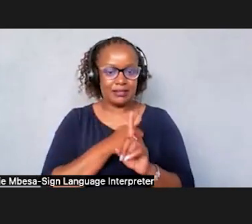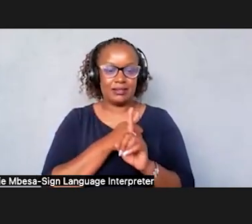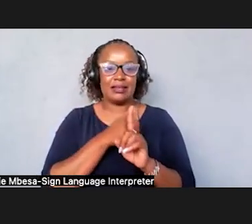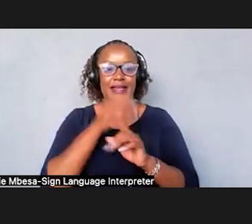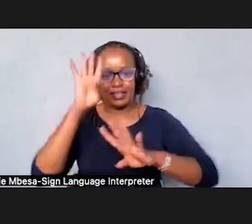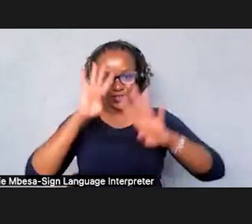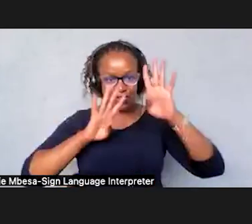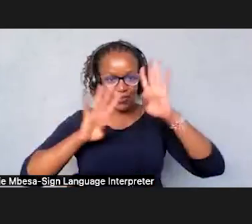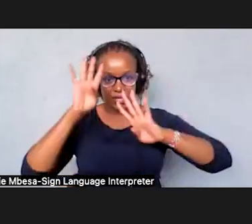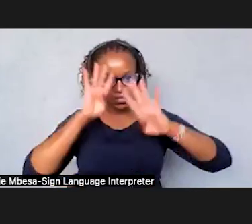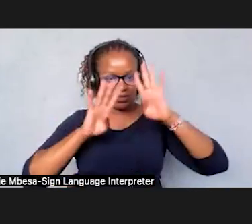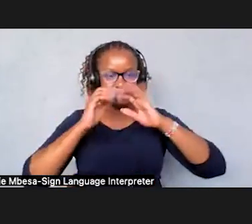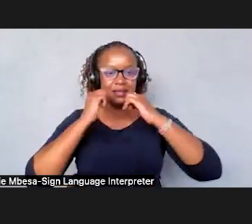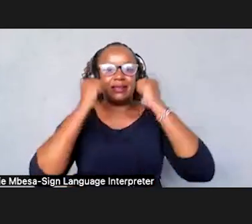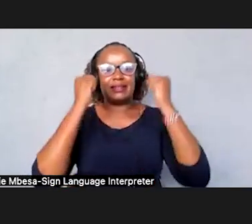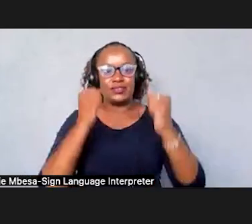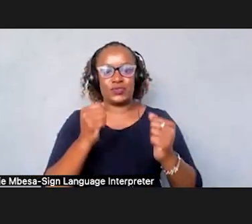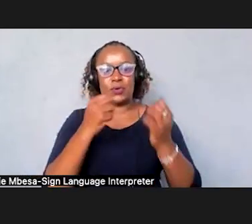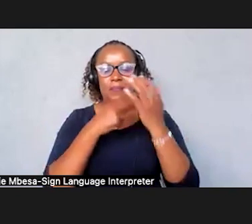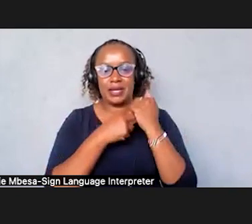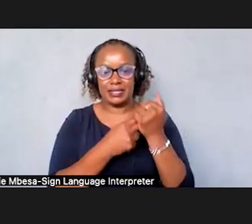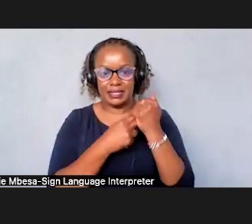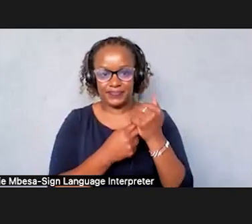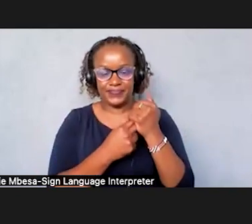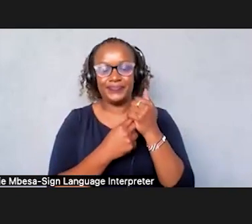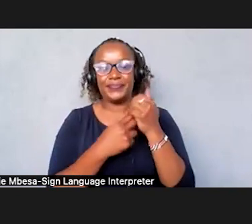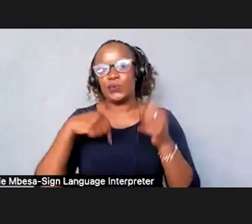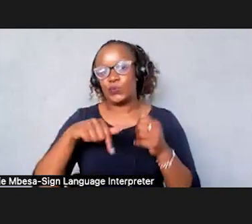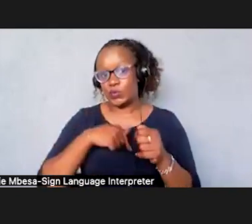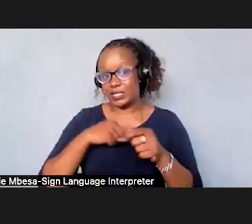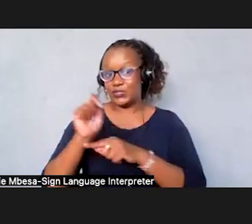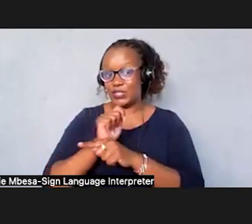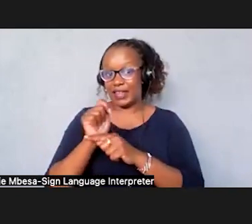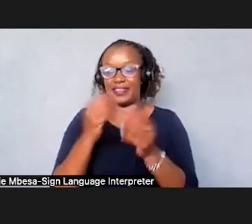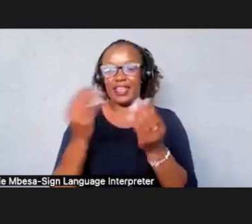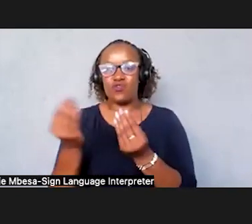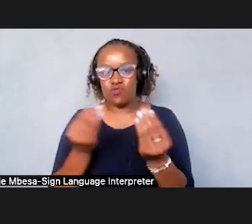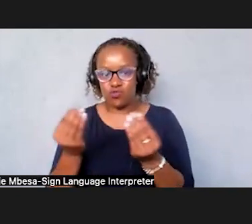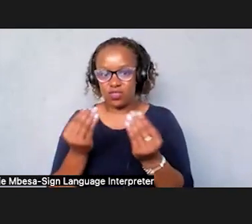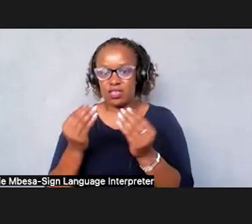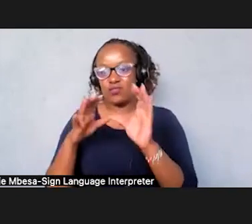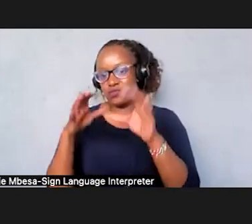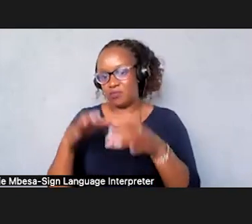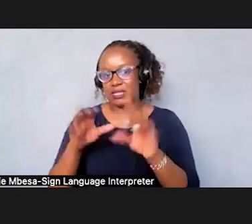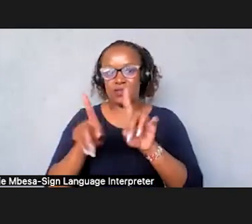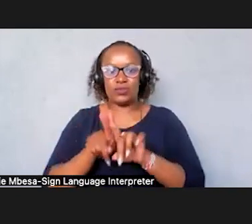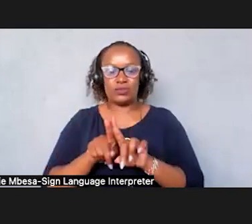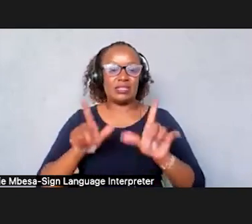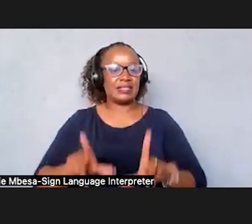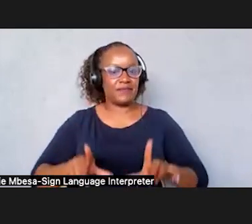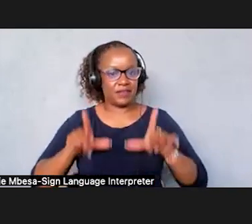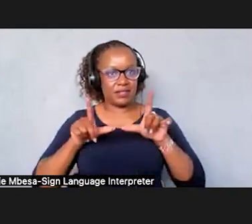innovations and strong partnership. So we train the youth champions and survivors,